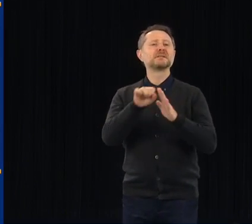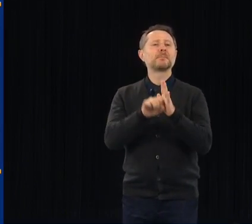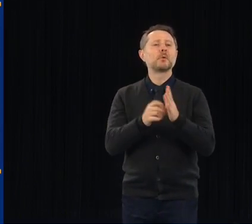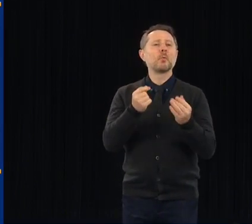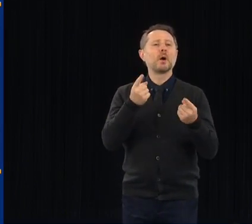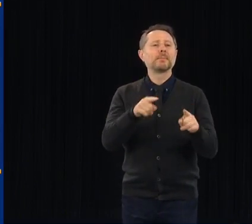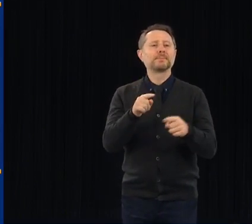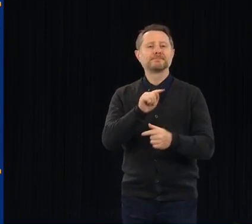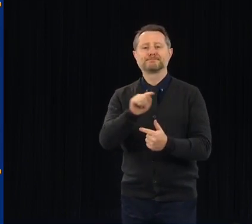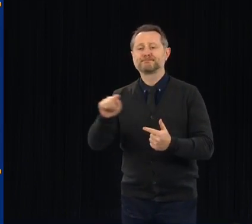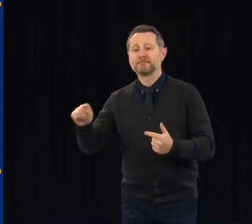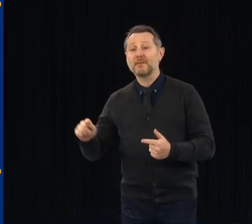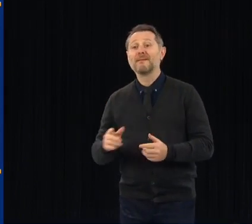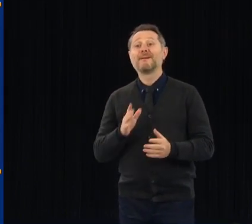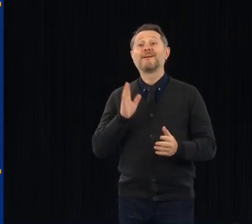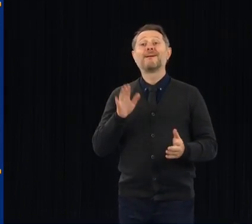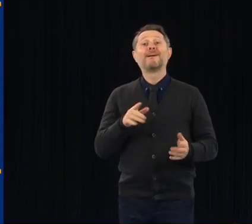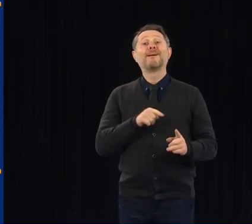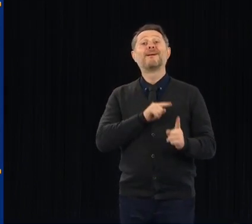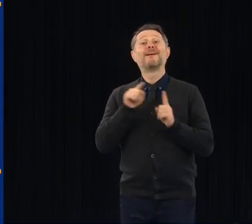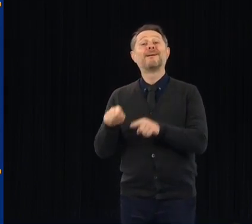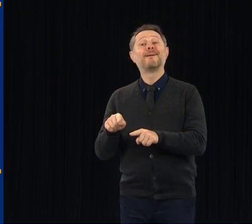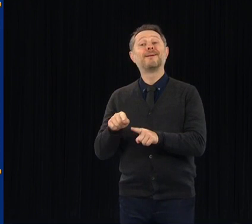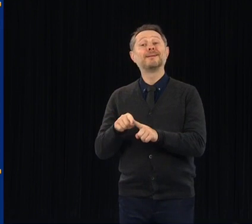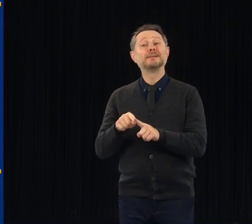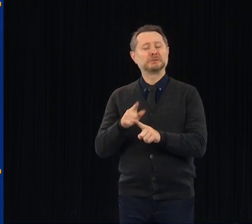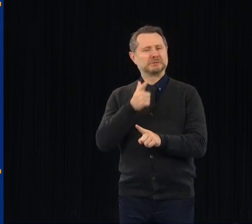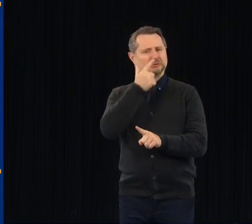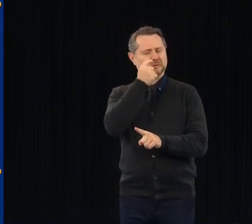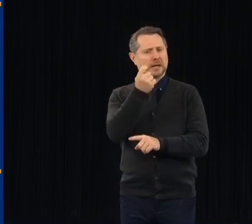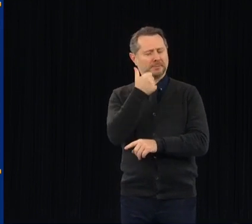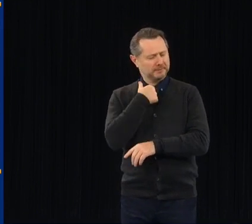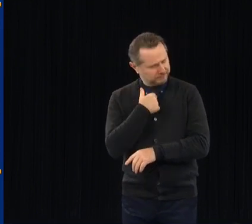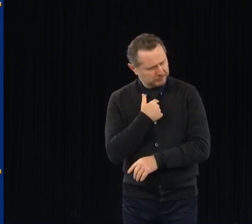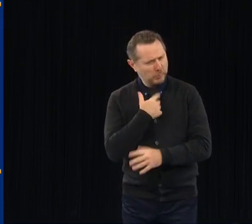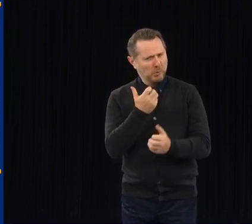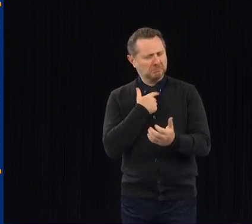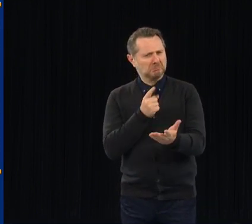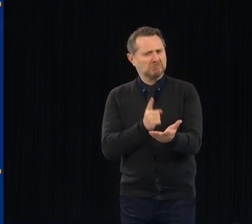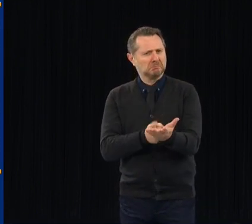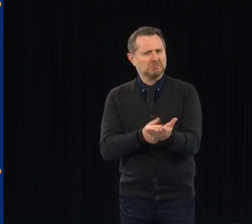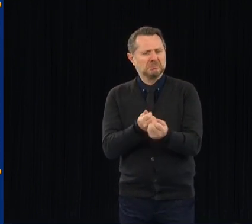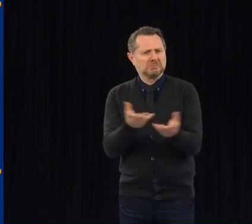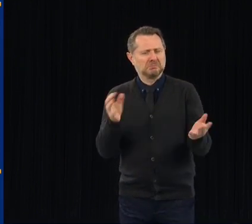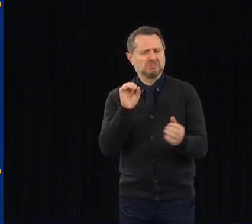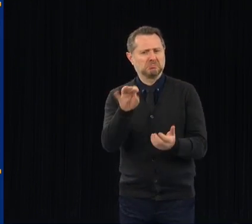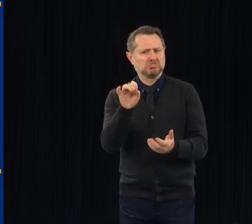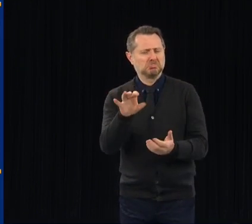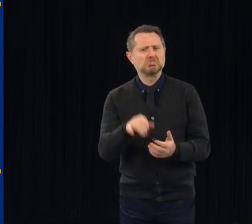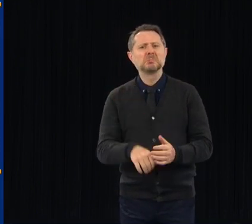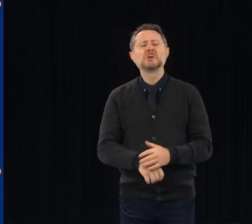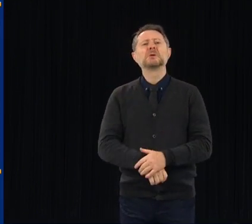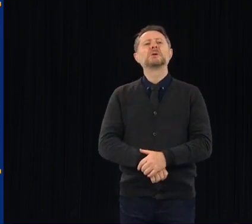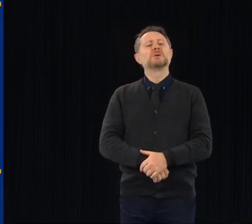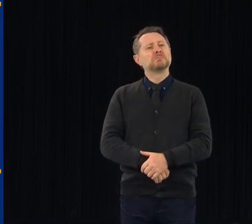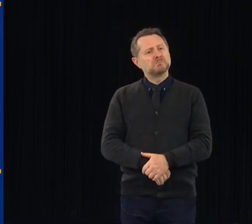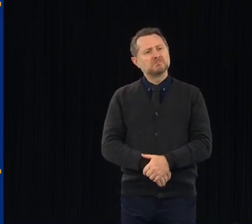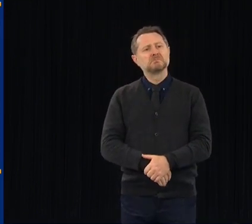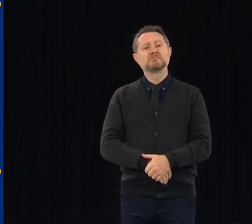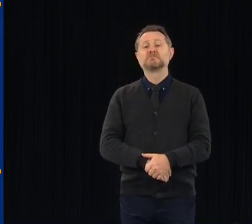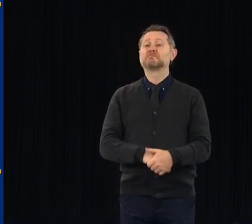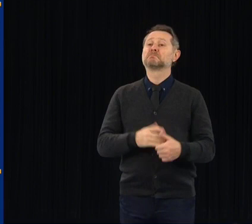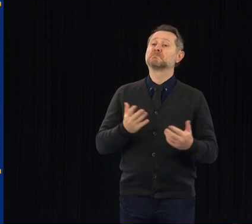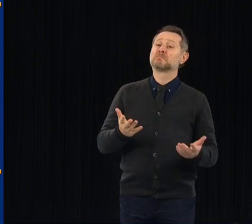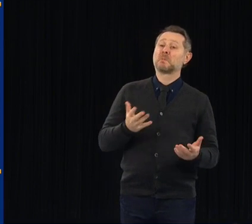But as I said, the interesting blip maybe in the data,